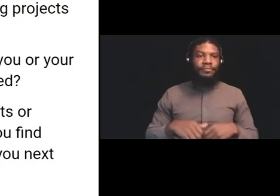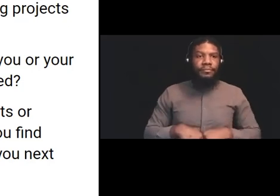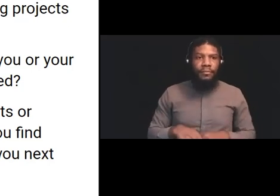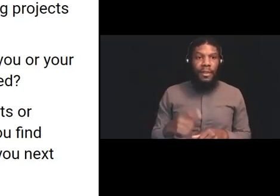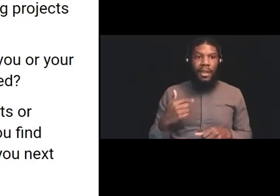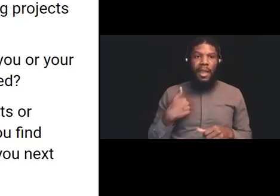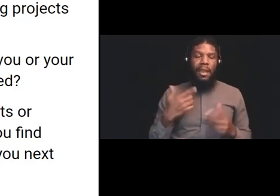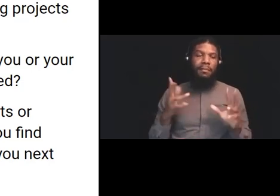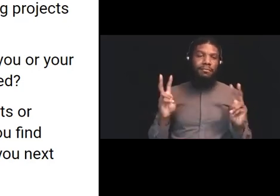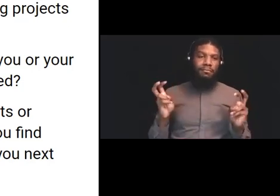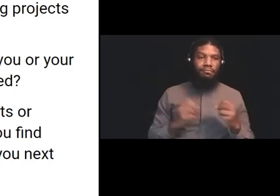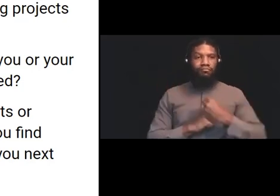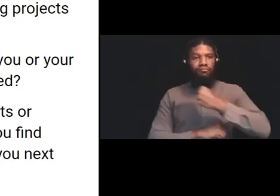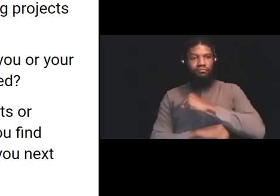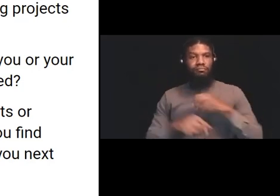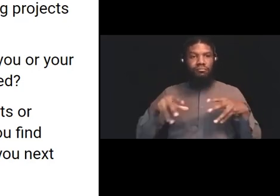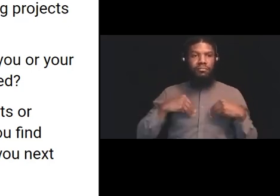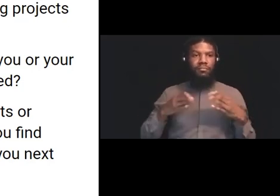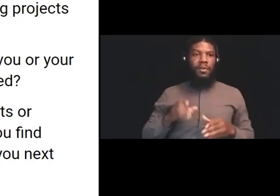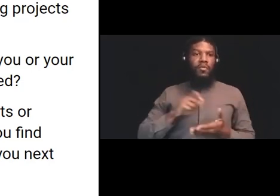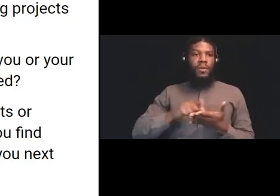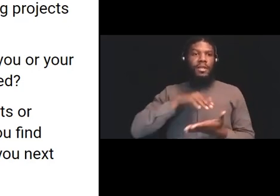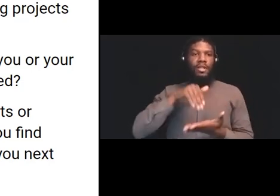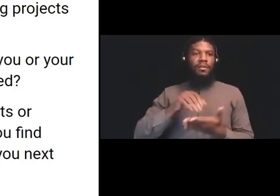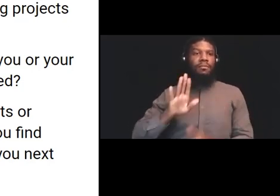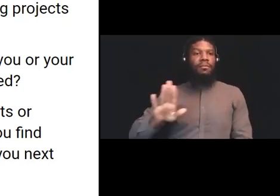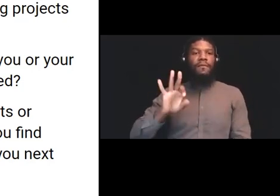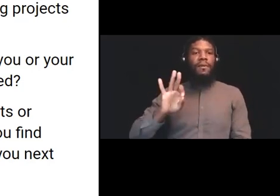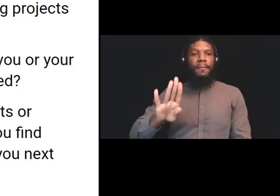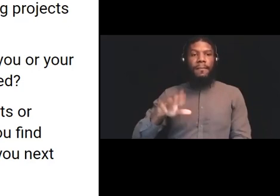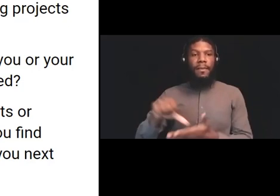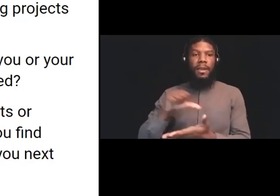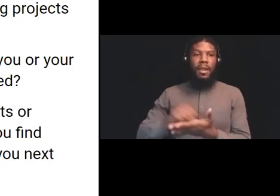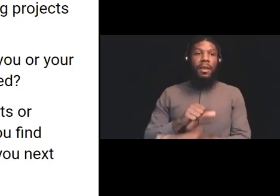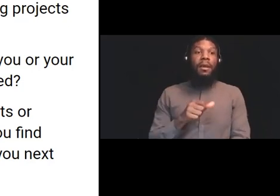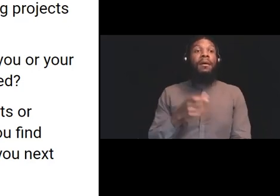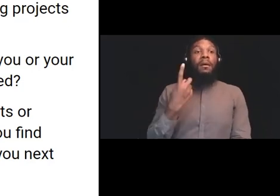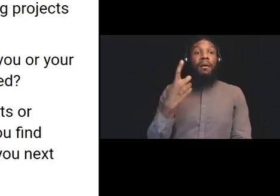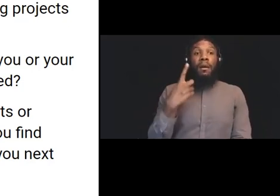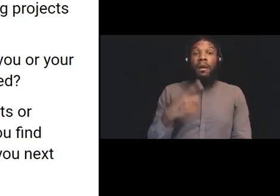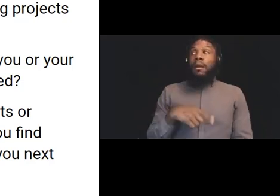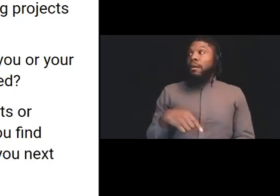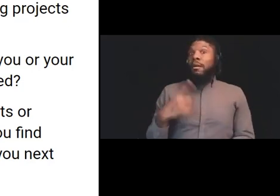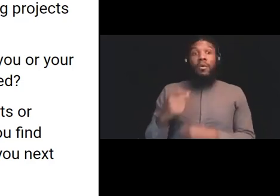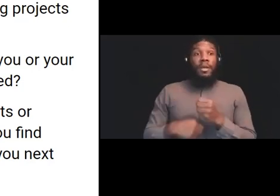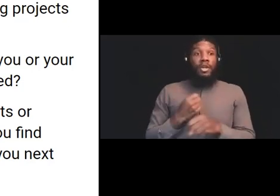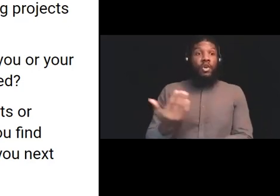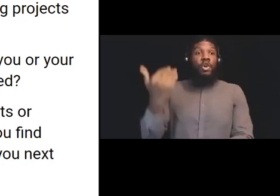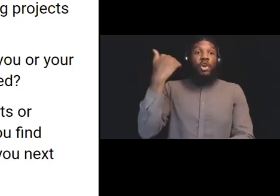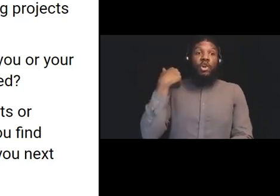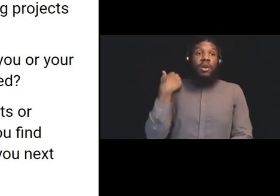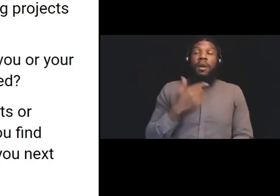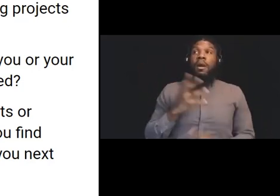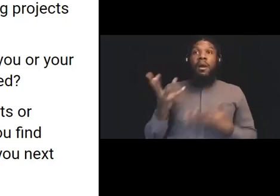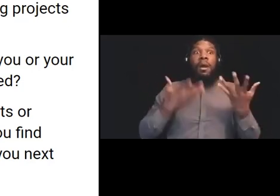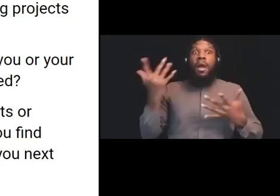owners of the Directors of Writing Center's Facebook page. And gave that up about a year ago, just over a year ago, just being overwhelmed